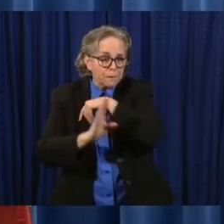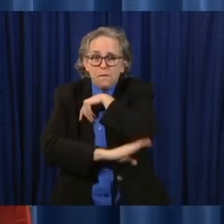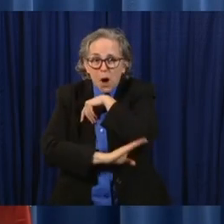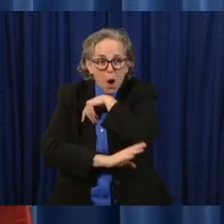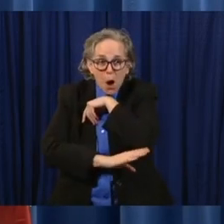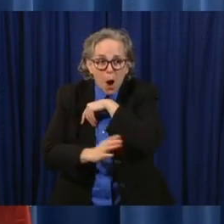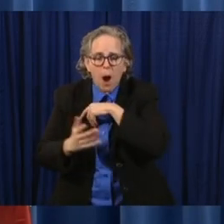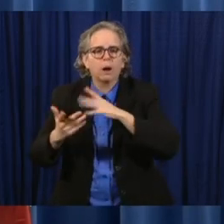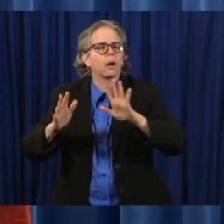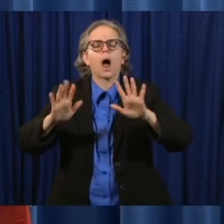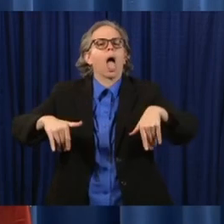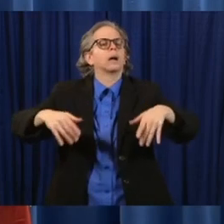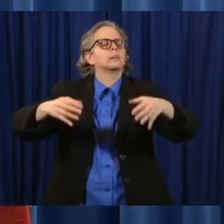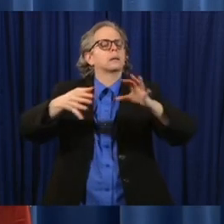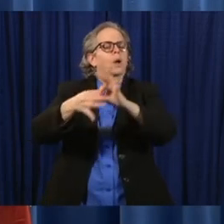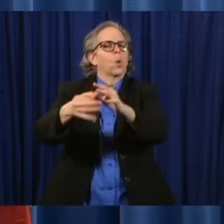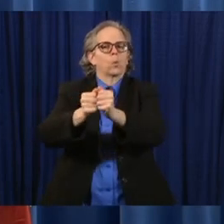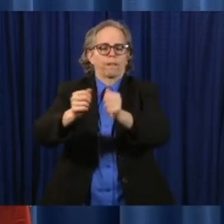that